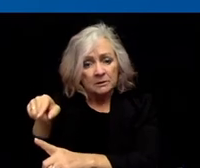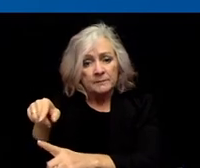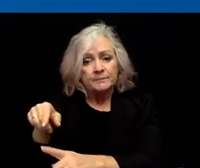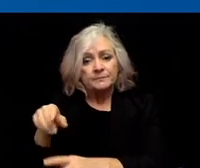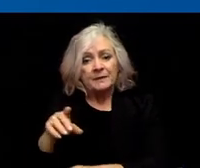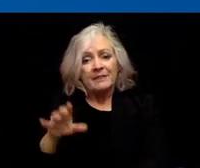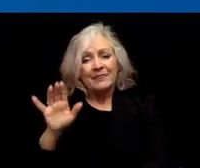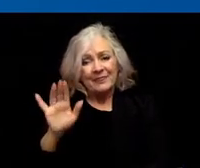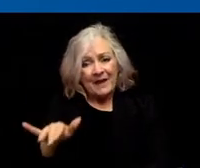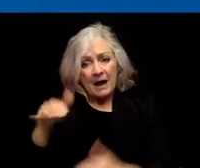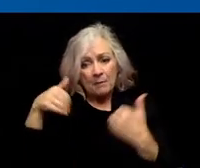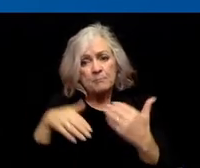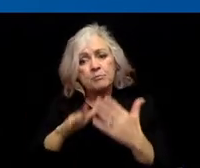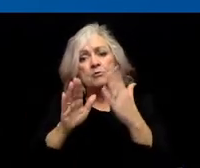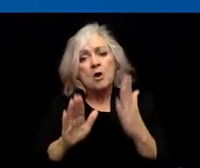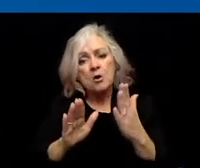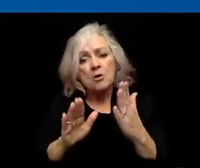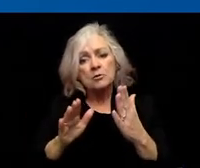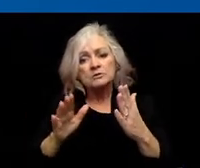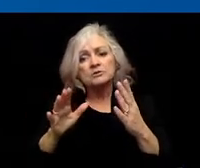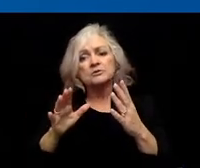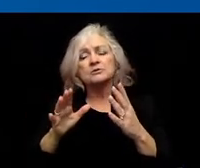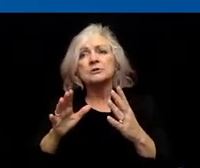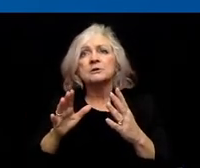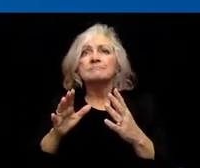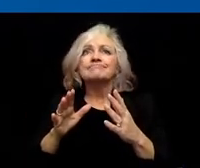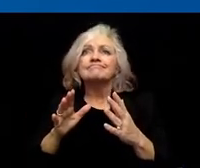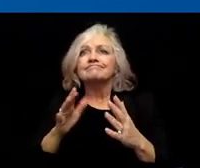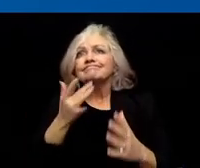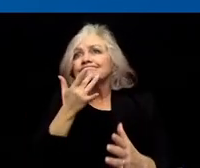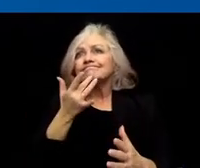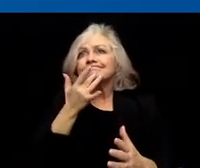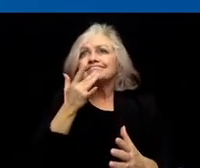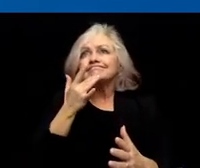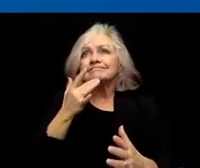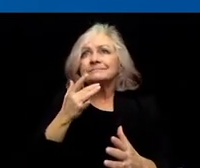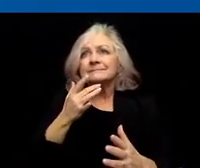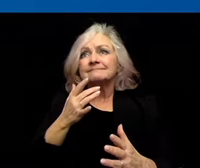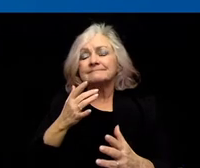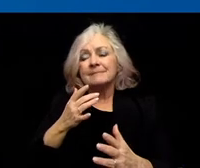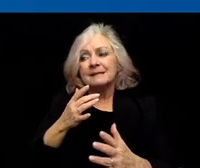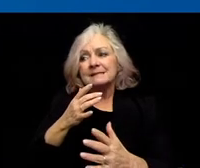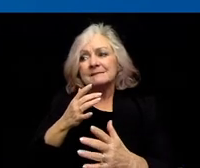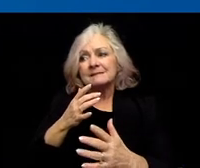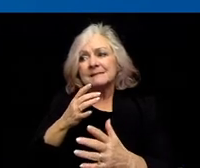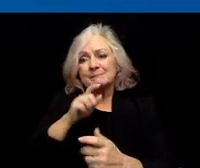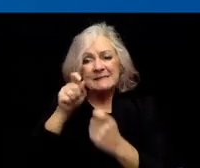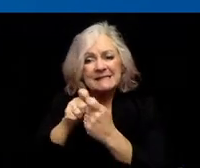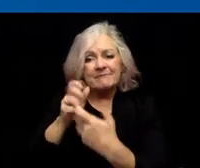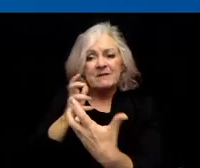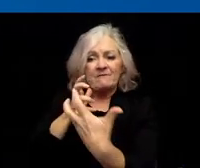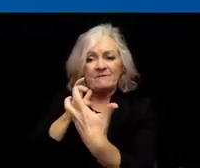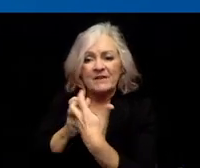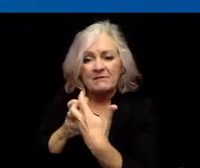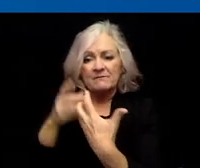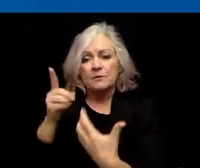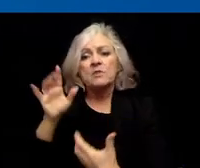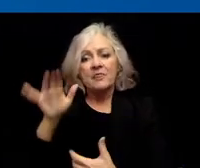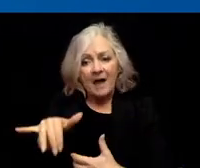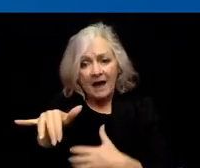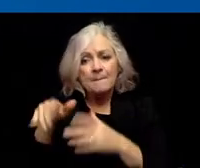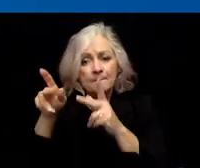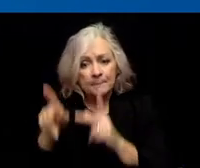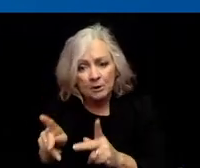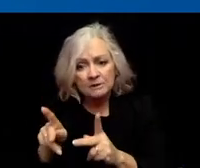promote a really customized preventative and therapeutic approach to caring for people with disabilities. So